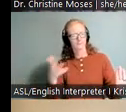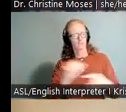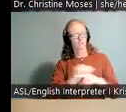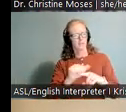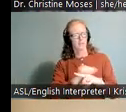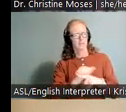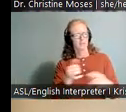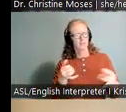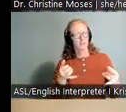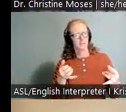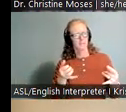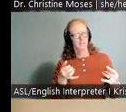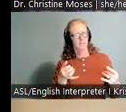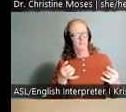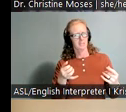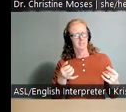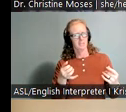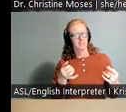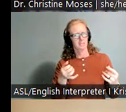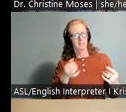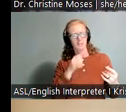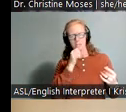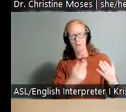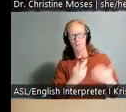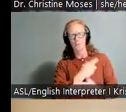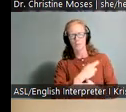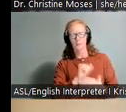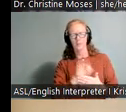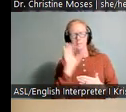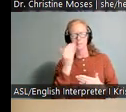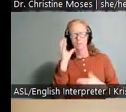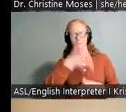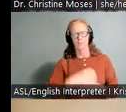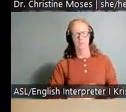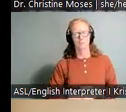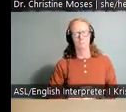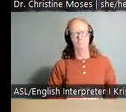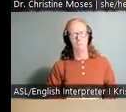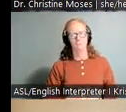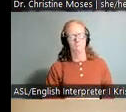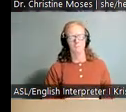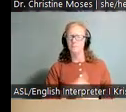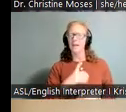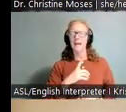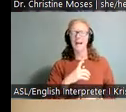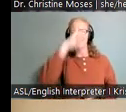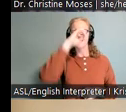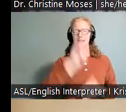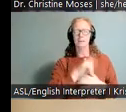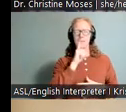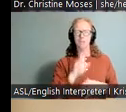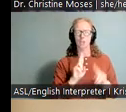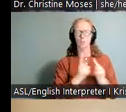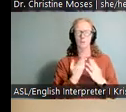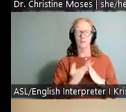training as police officers, we're not going to be reviewing? Like, that seems kind of strange to me. I would think that, I mean, I don't know, maybe it's a union thing,